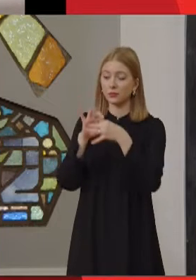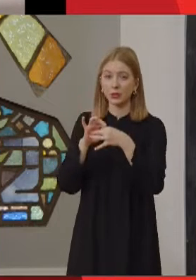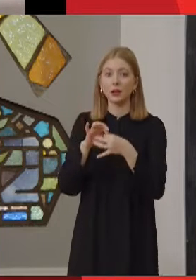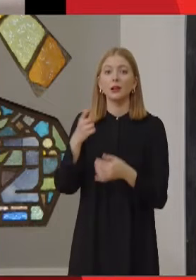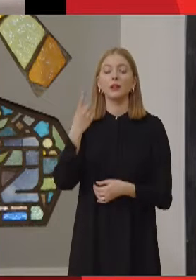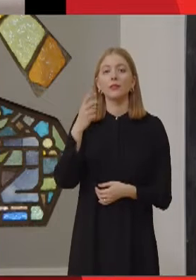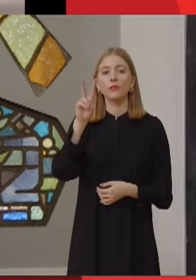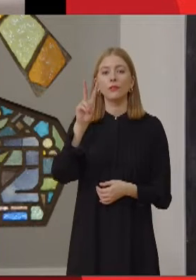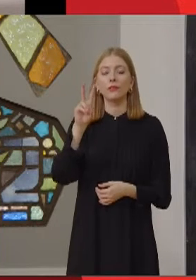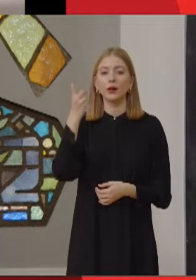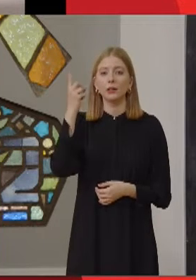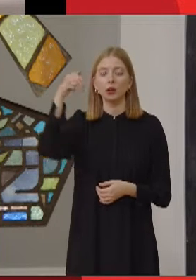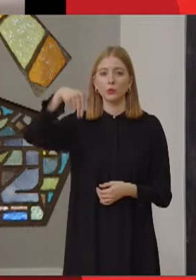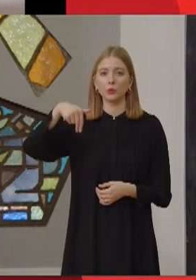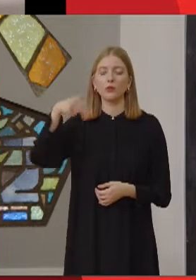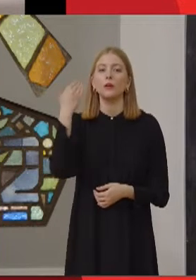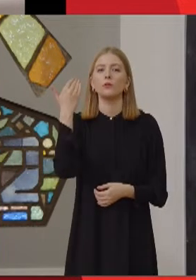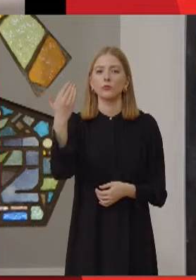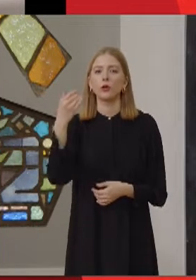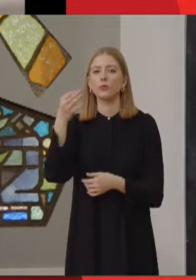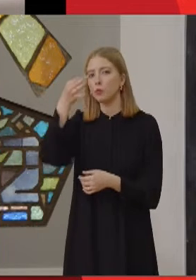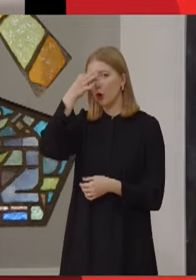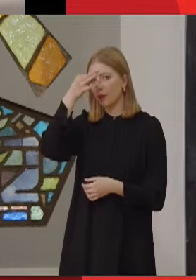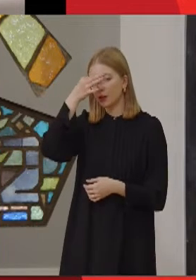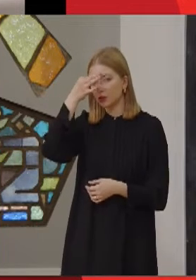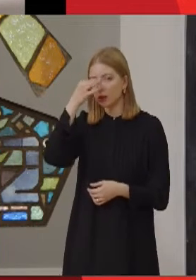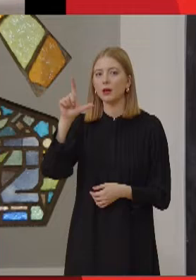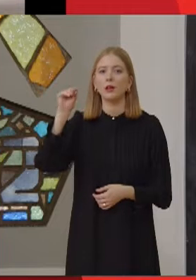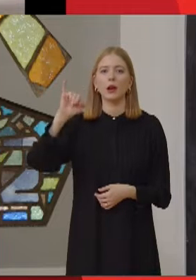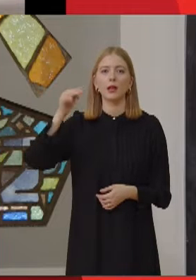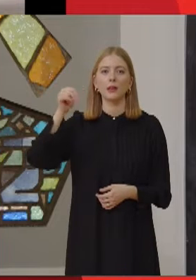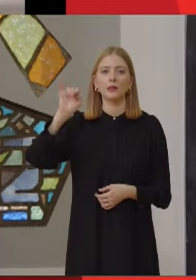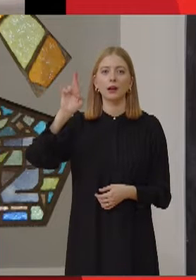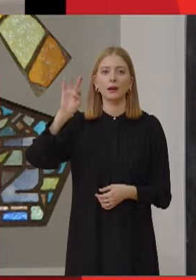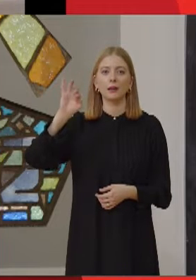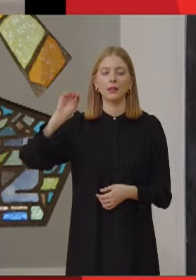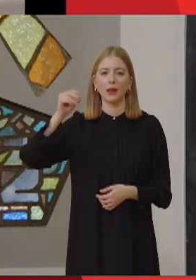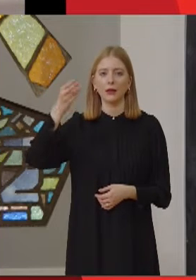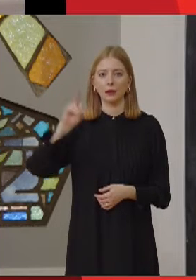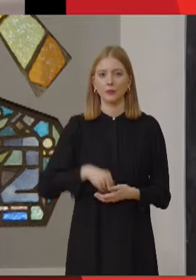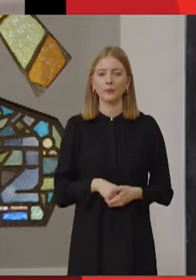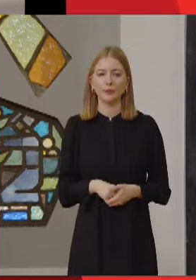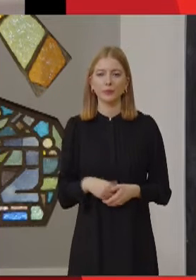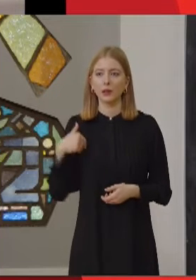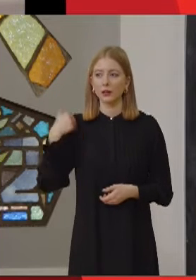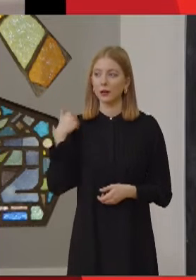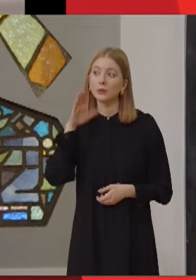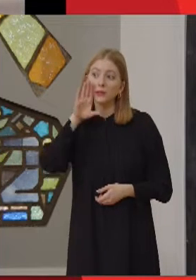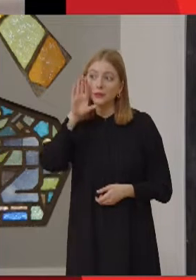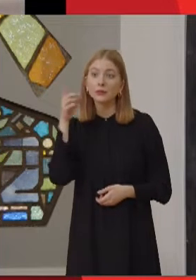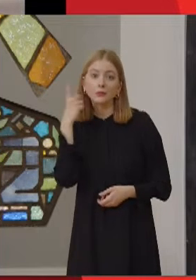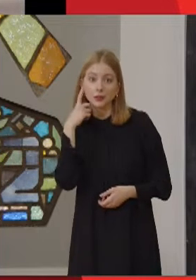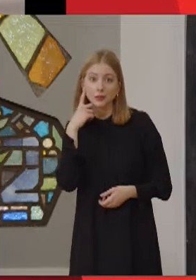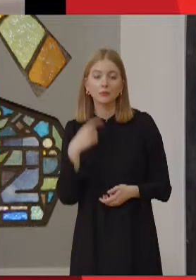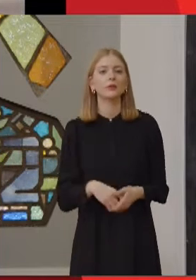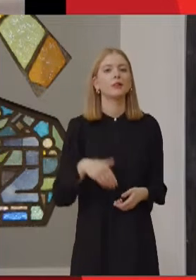have Dalia Leinartinė from Vytautas Magnus University. She's a professor at that university. Good